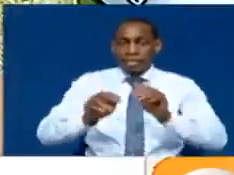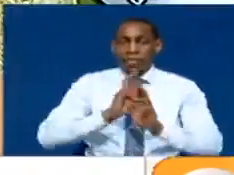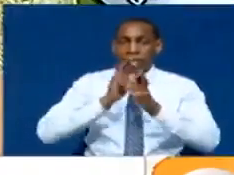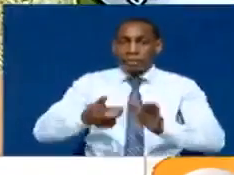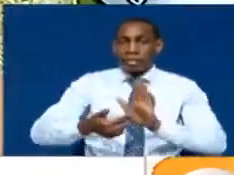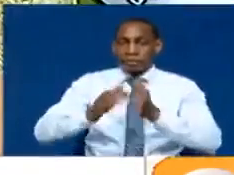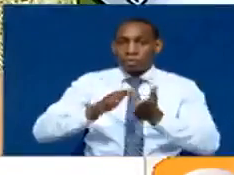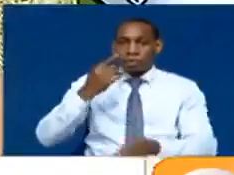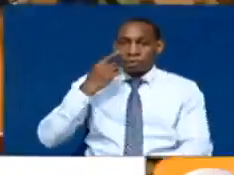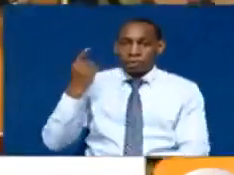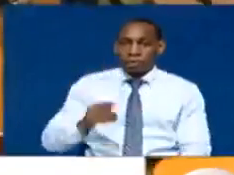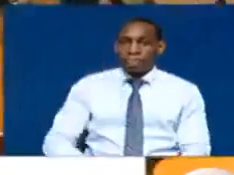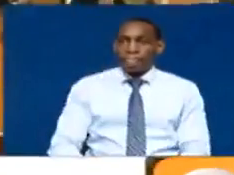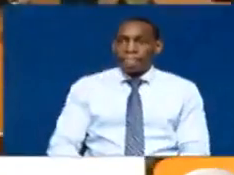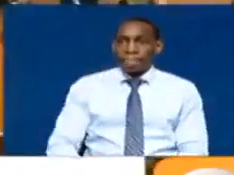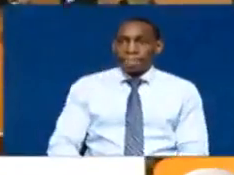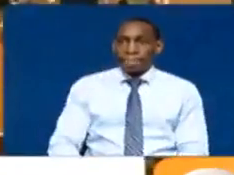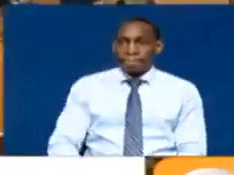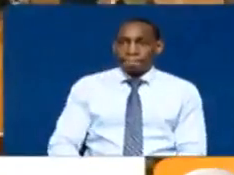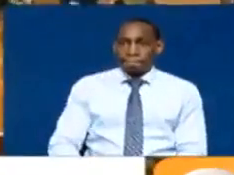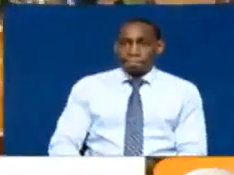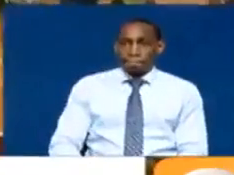Sam Gituku reports.